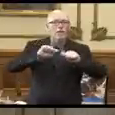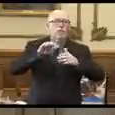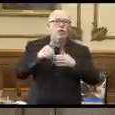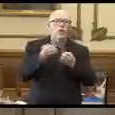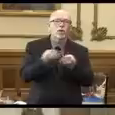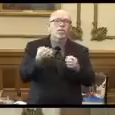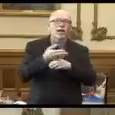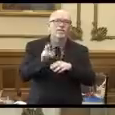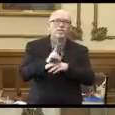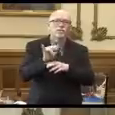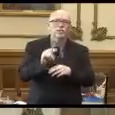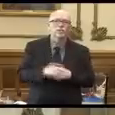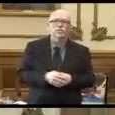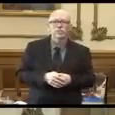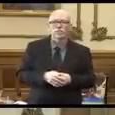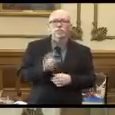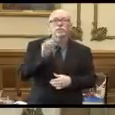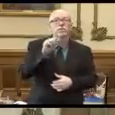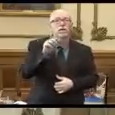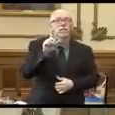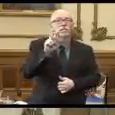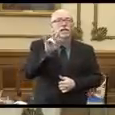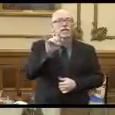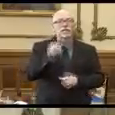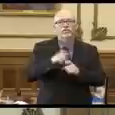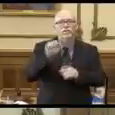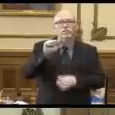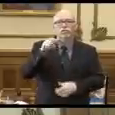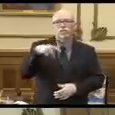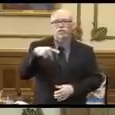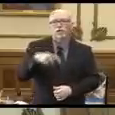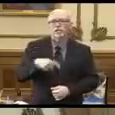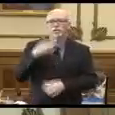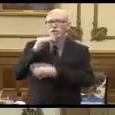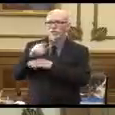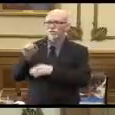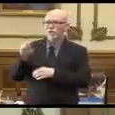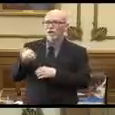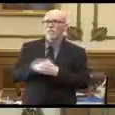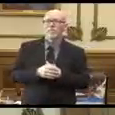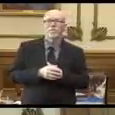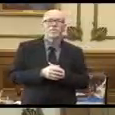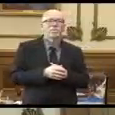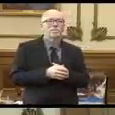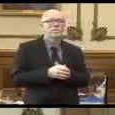afterwards. Tom Davies, the Associated Press. Afternoon, Tom.